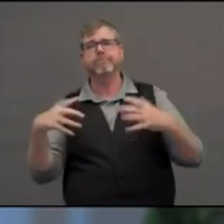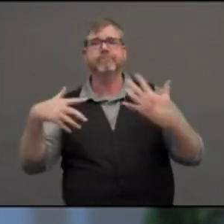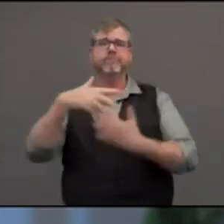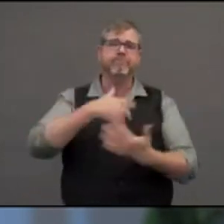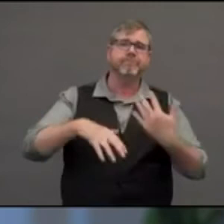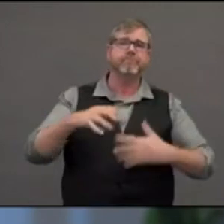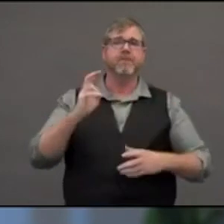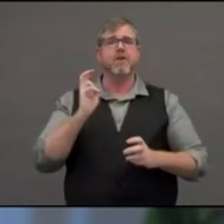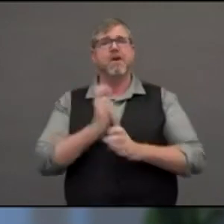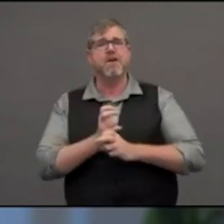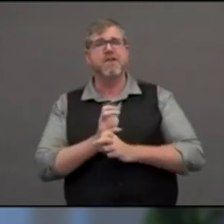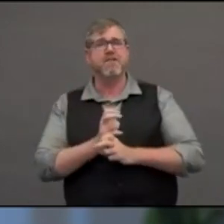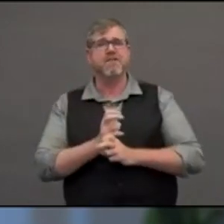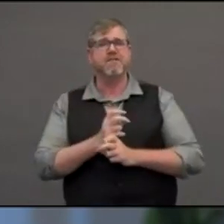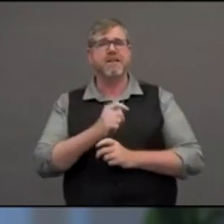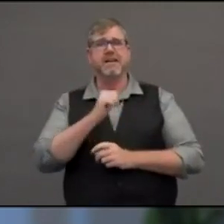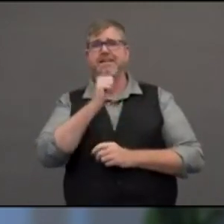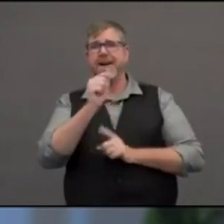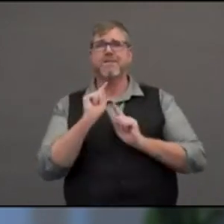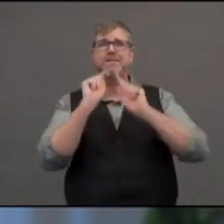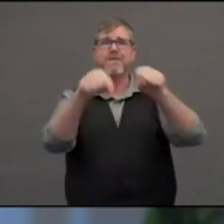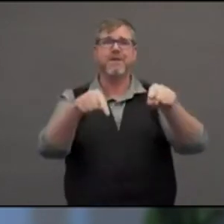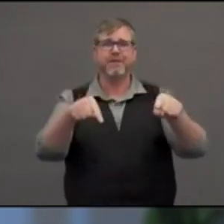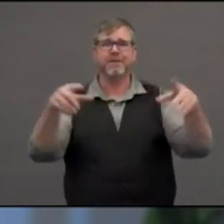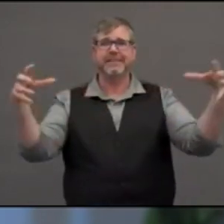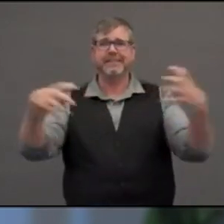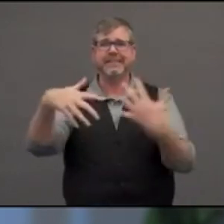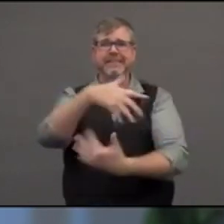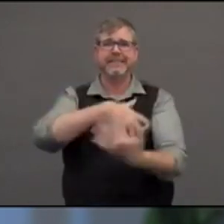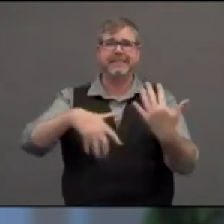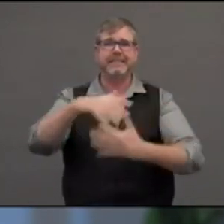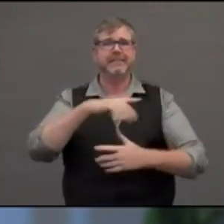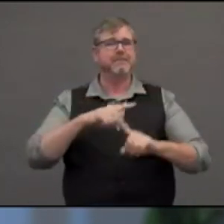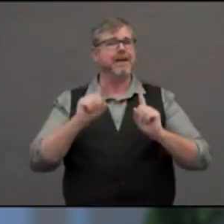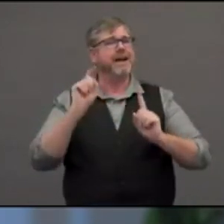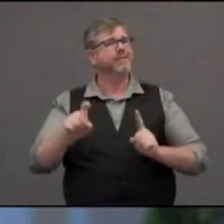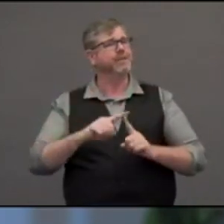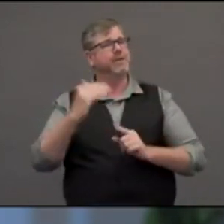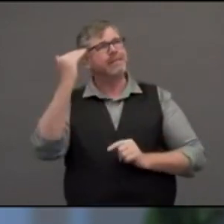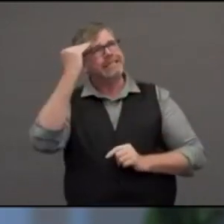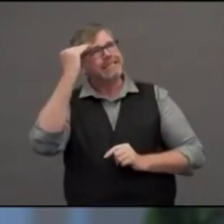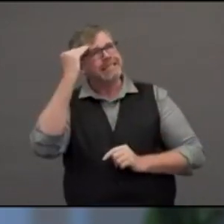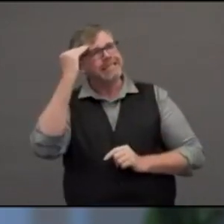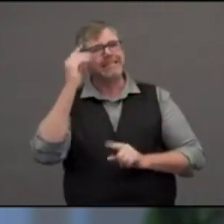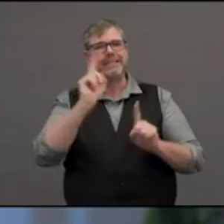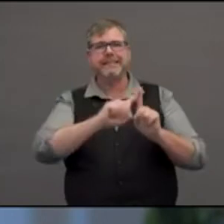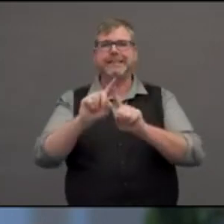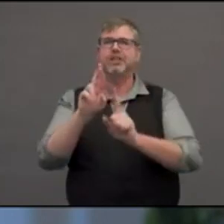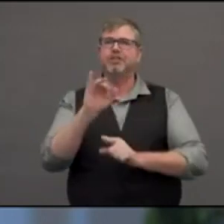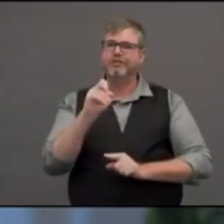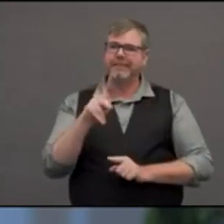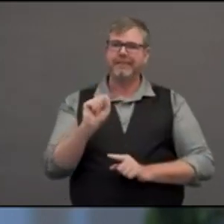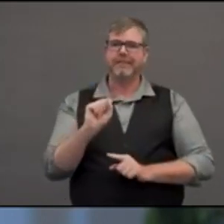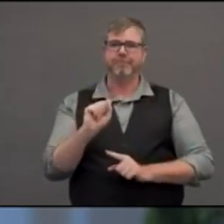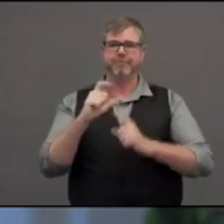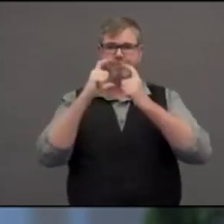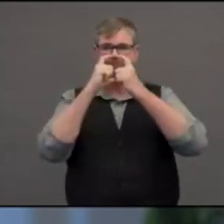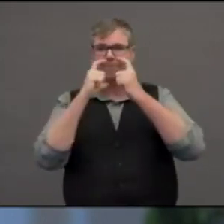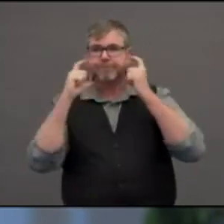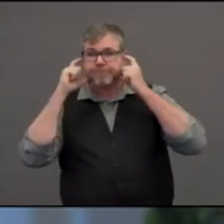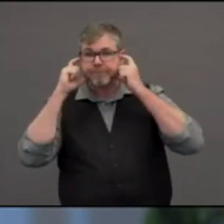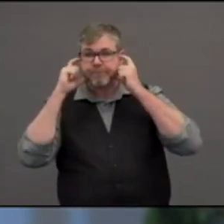together. But we have to be aware of the risks that people put themselves into. So put on that mask, keep your distance,